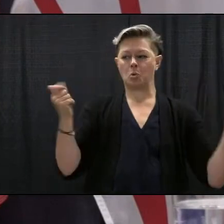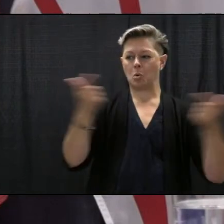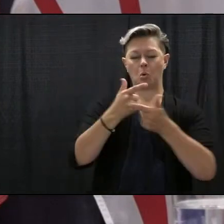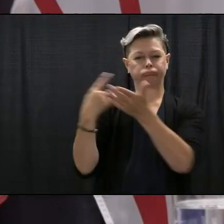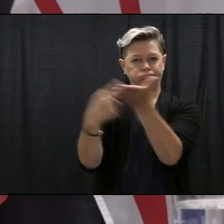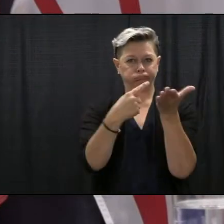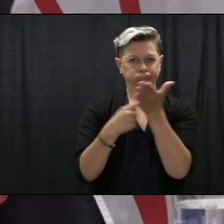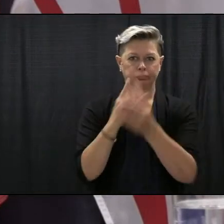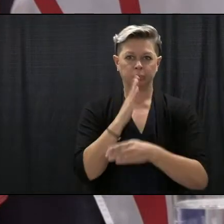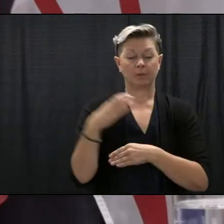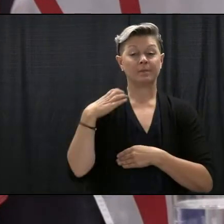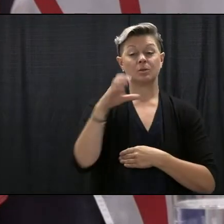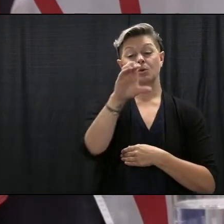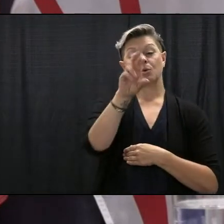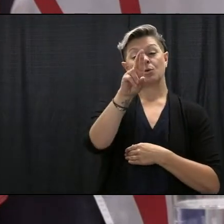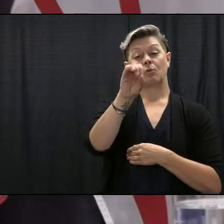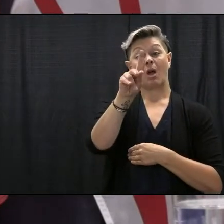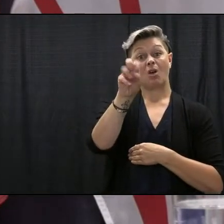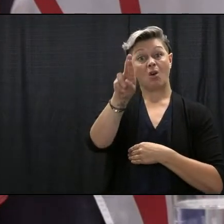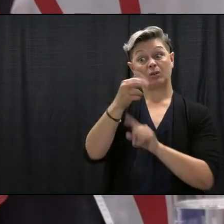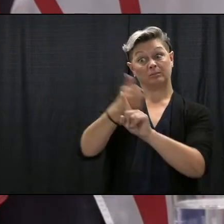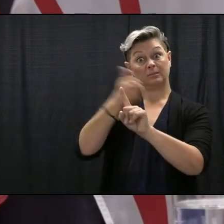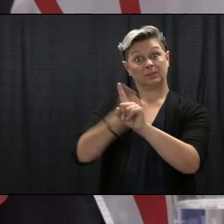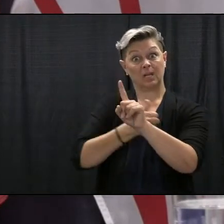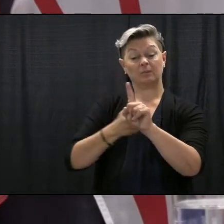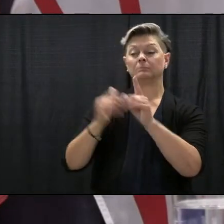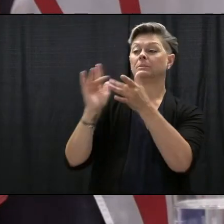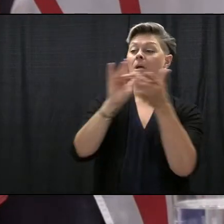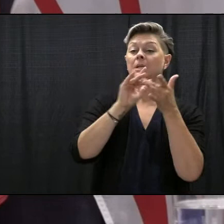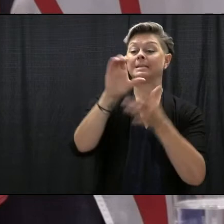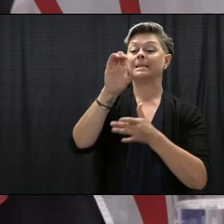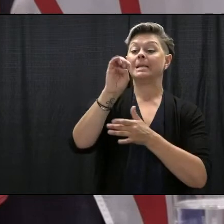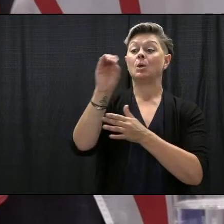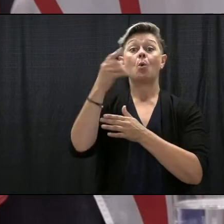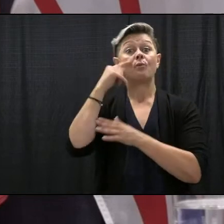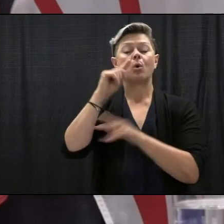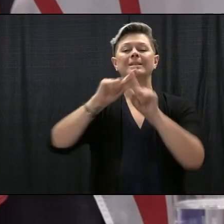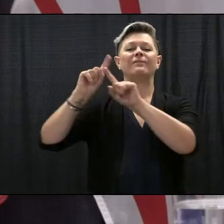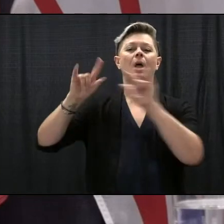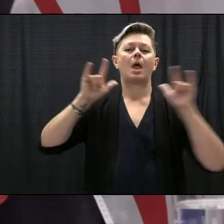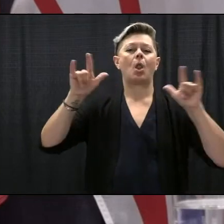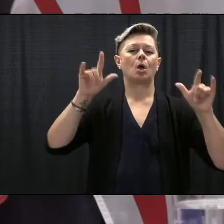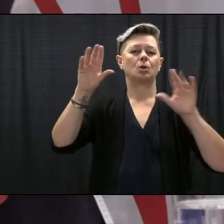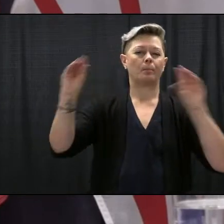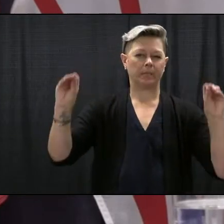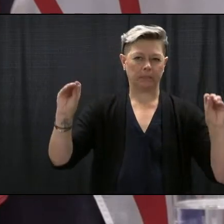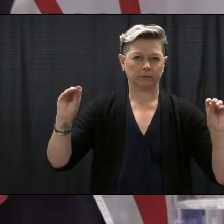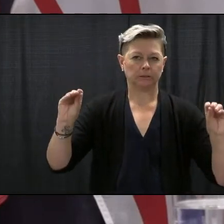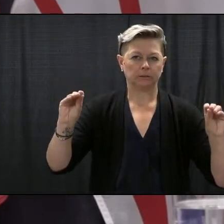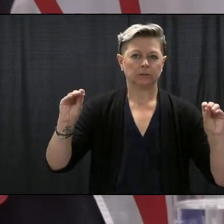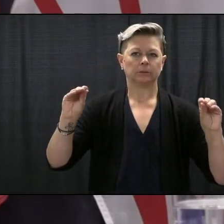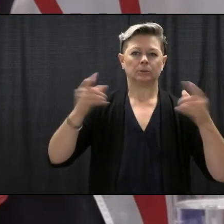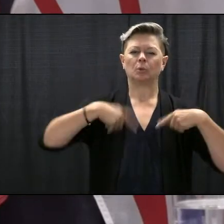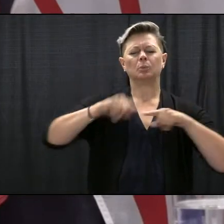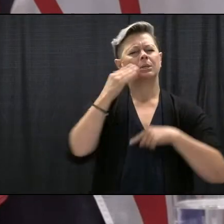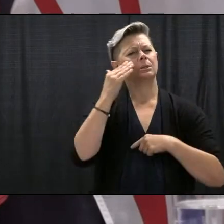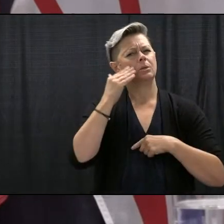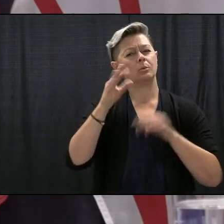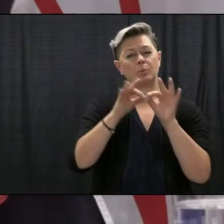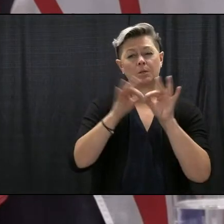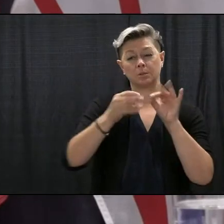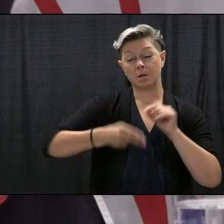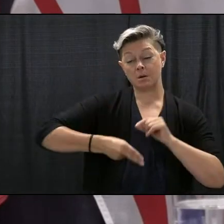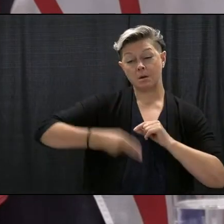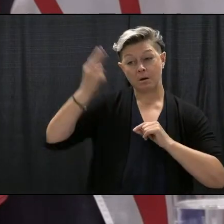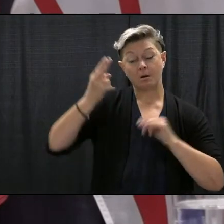Minister Crocker has been in contact with the CEOs of the airlines and has raised that with them. We all recognize the high prices right now,